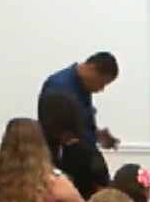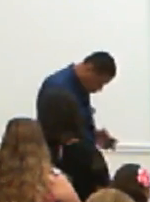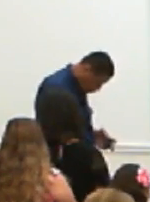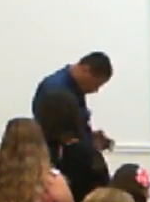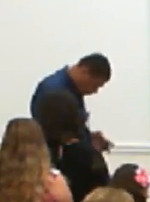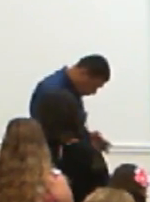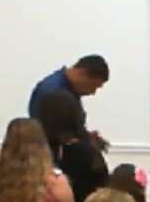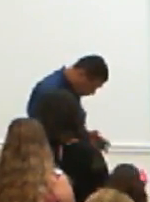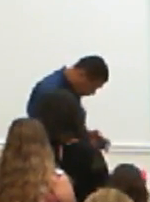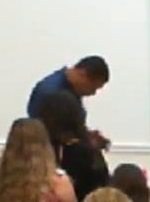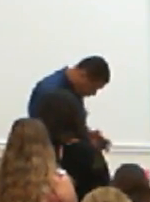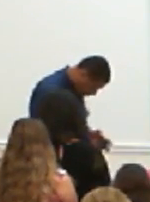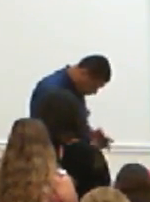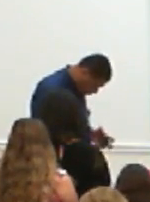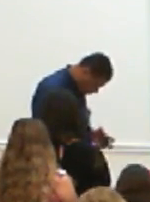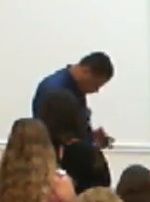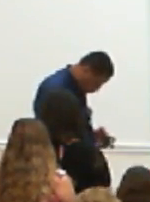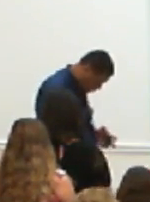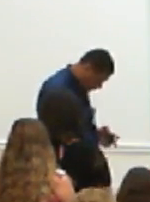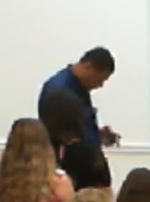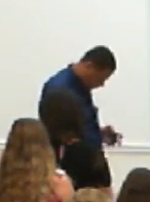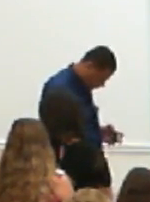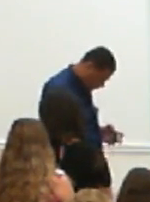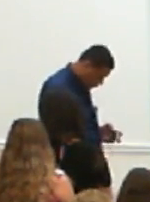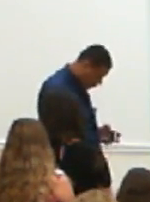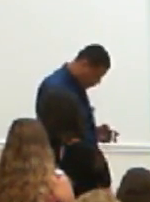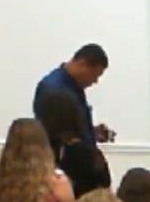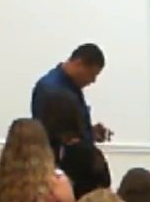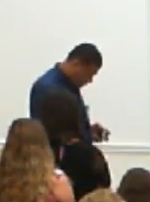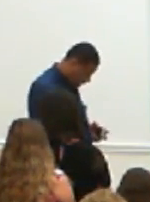For the tonight's service, O Lord,